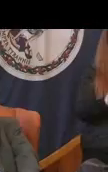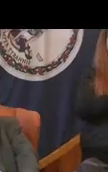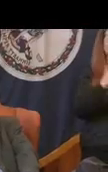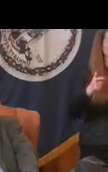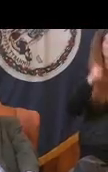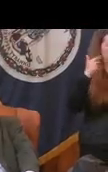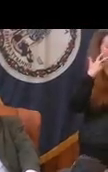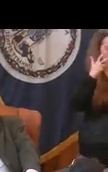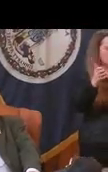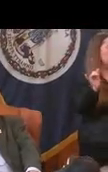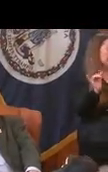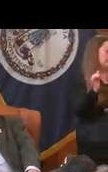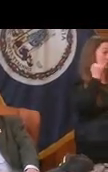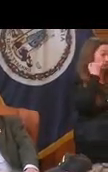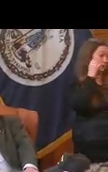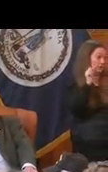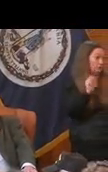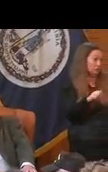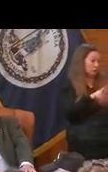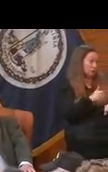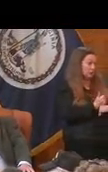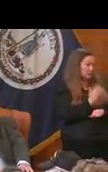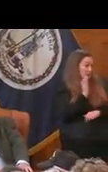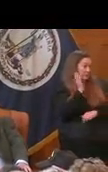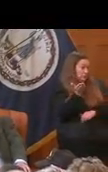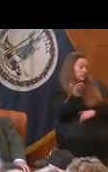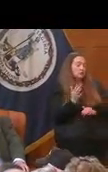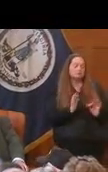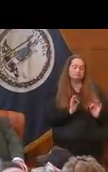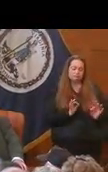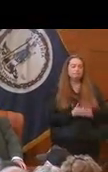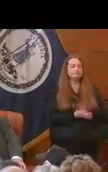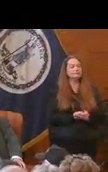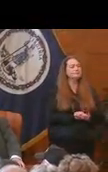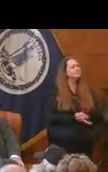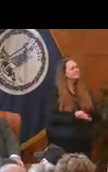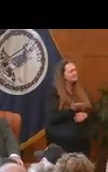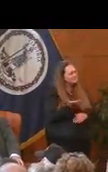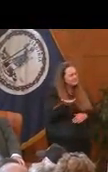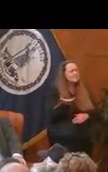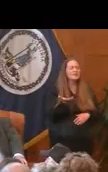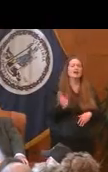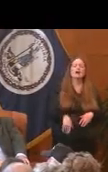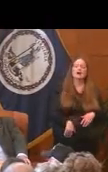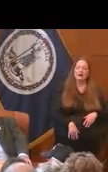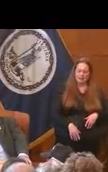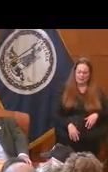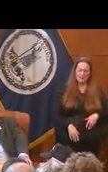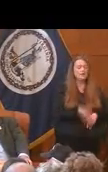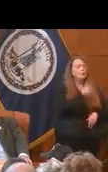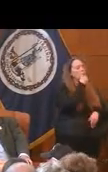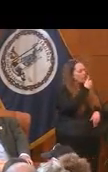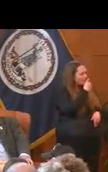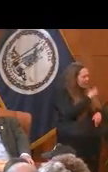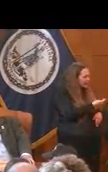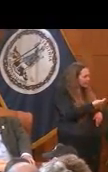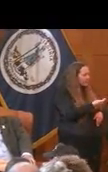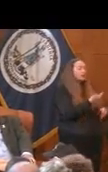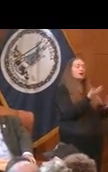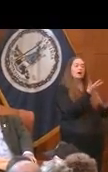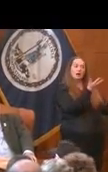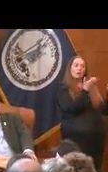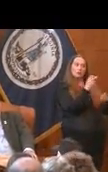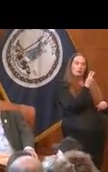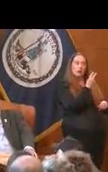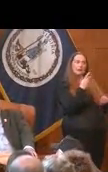here tonight at Batten School in this limited scale. Well, fair enough, and we'll hold you to that pledge and do another event in a much larger